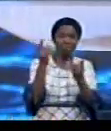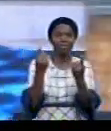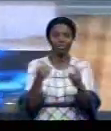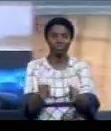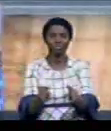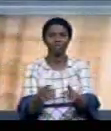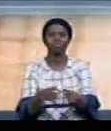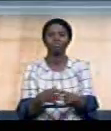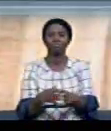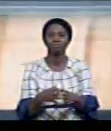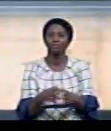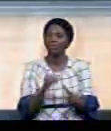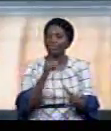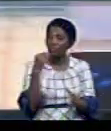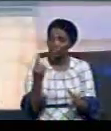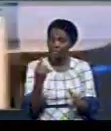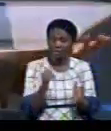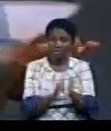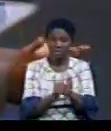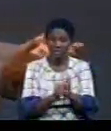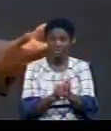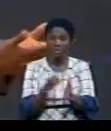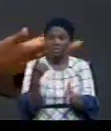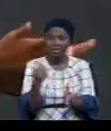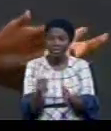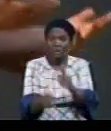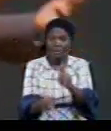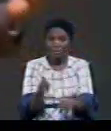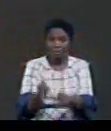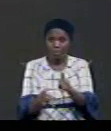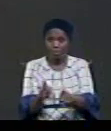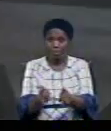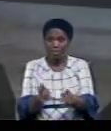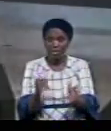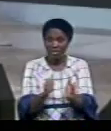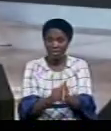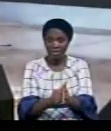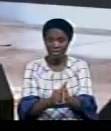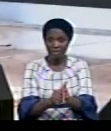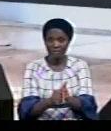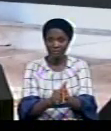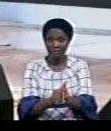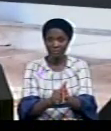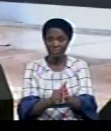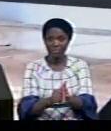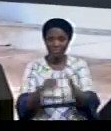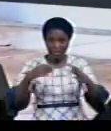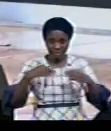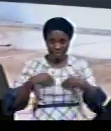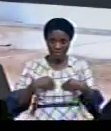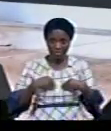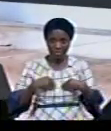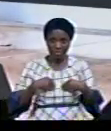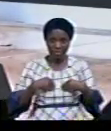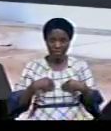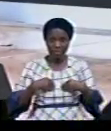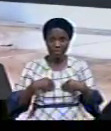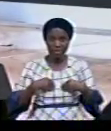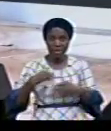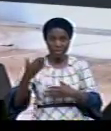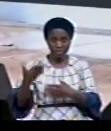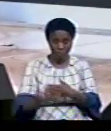only that, the people that admit Jonah into their own